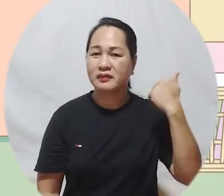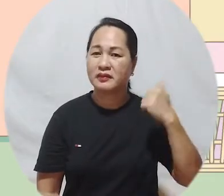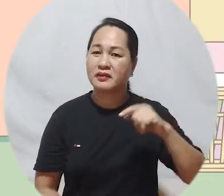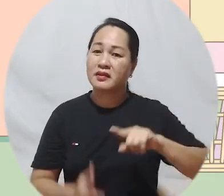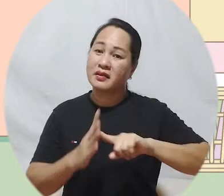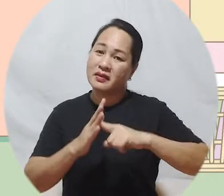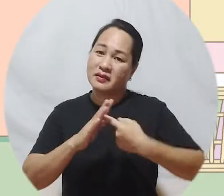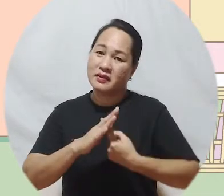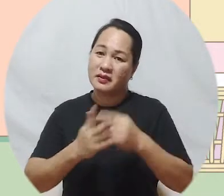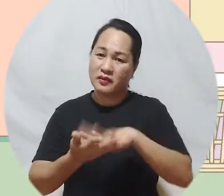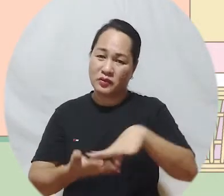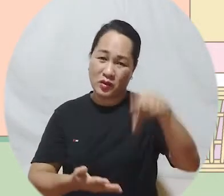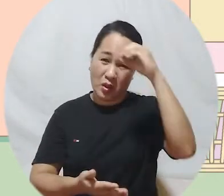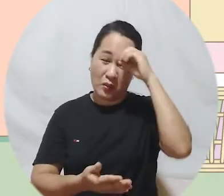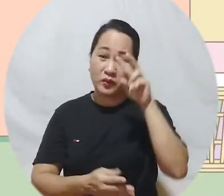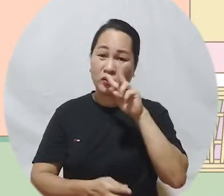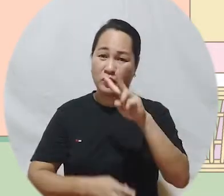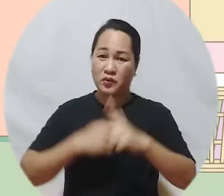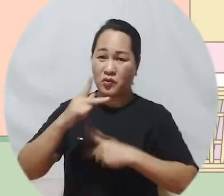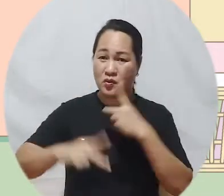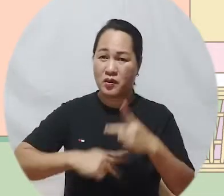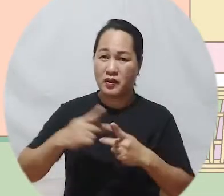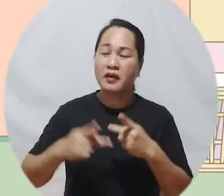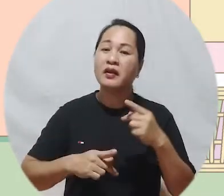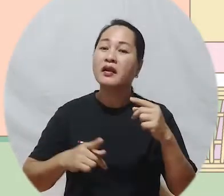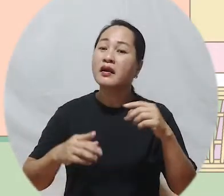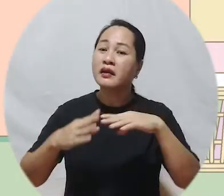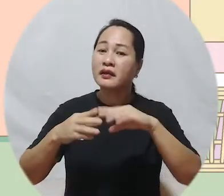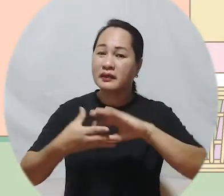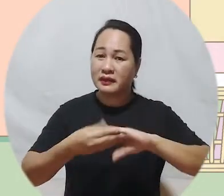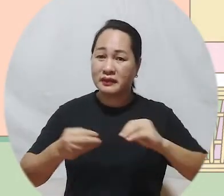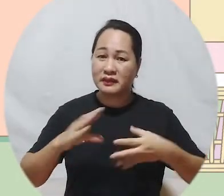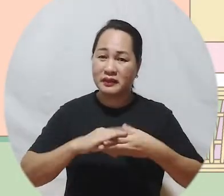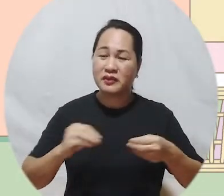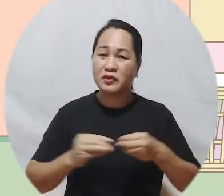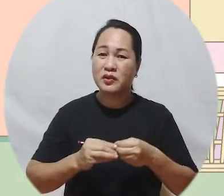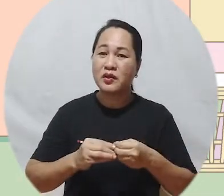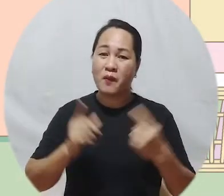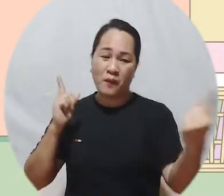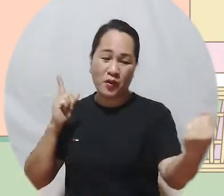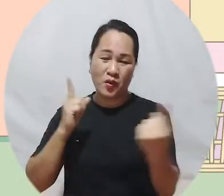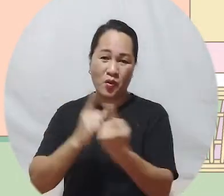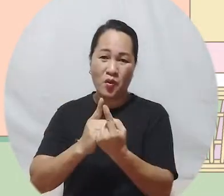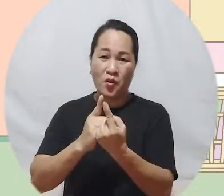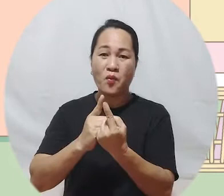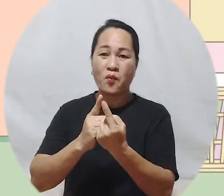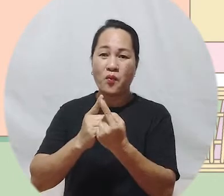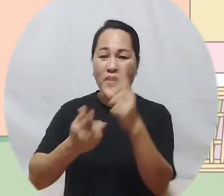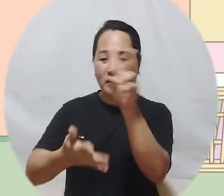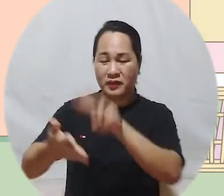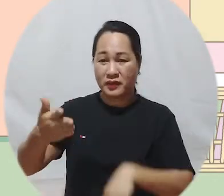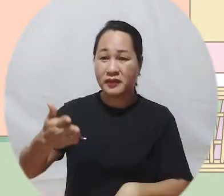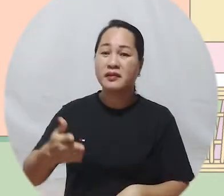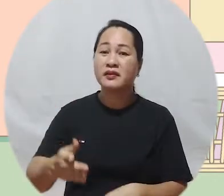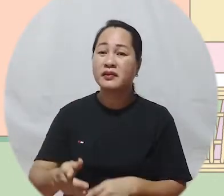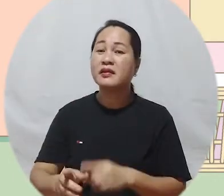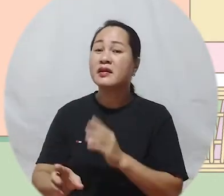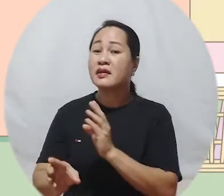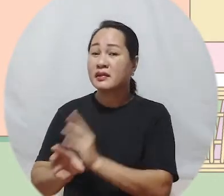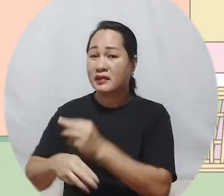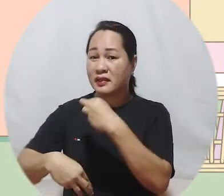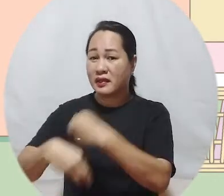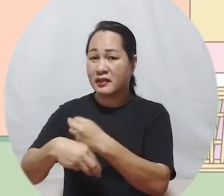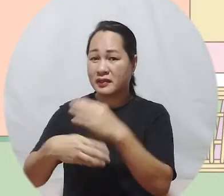Last time, we started learning about the two types of texts that you may encounter while reading, the made-up stories and the